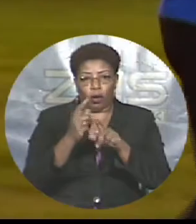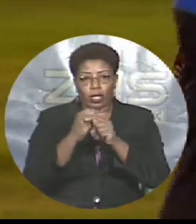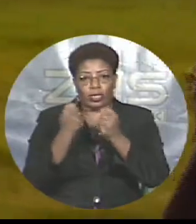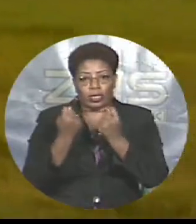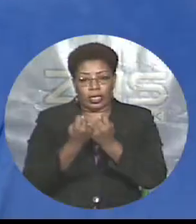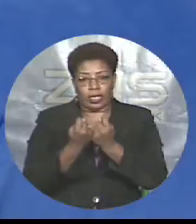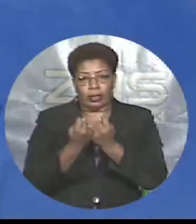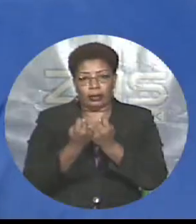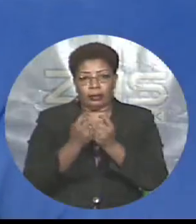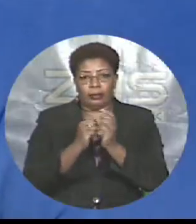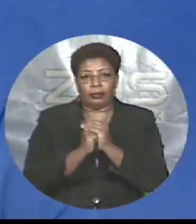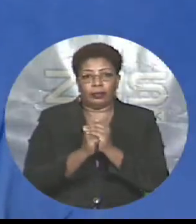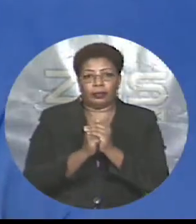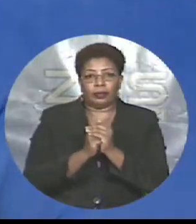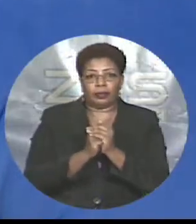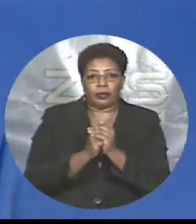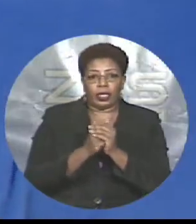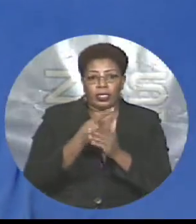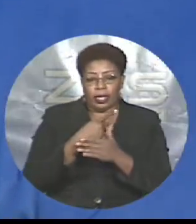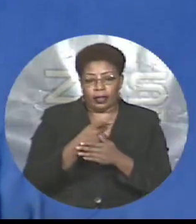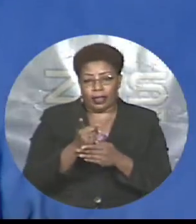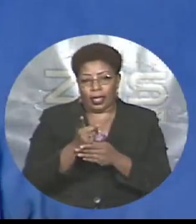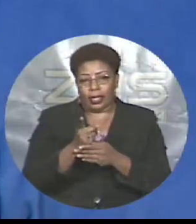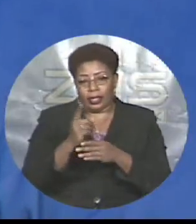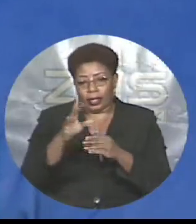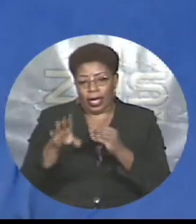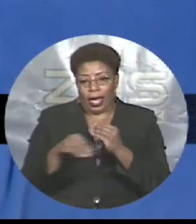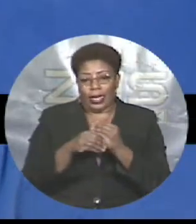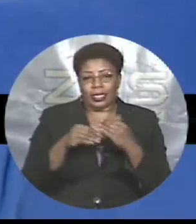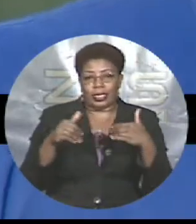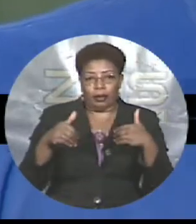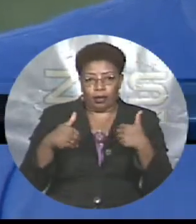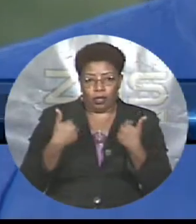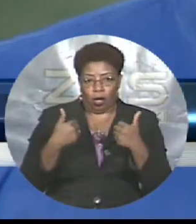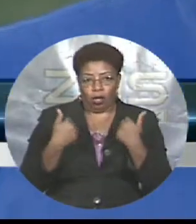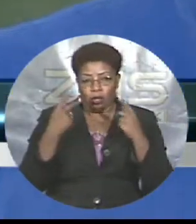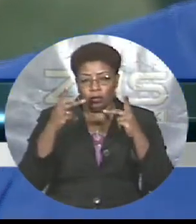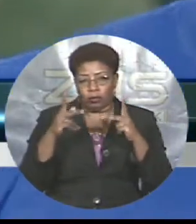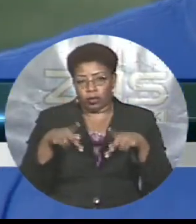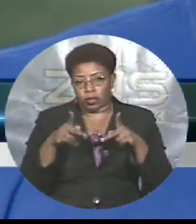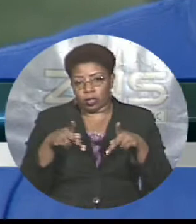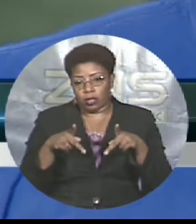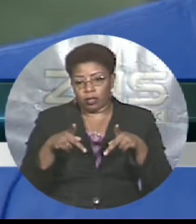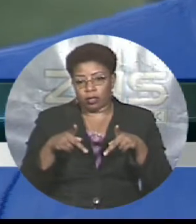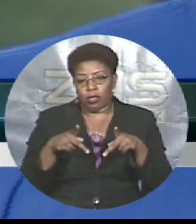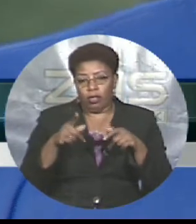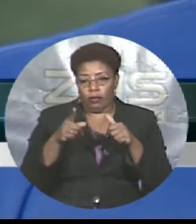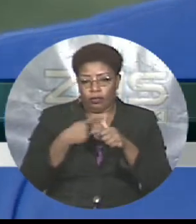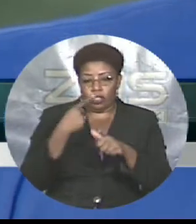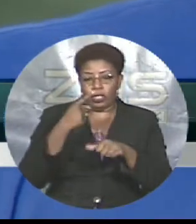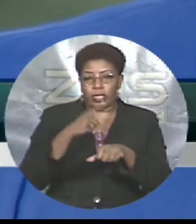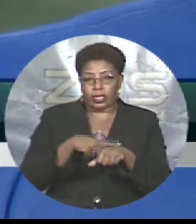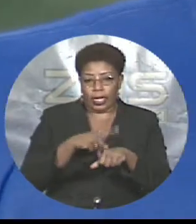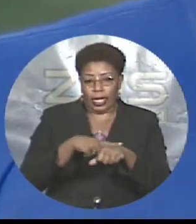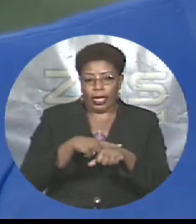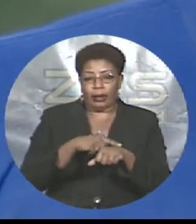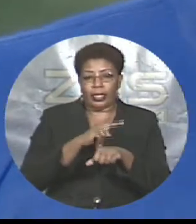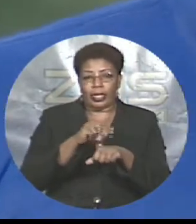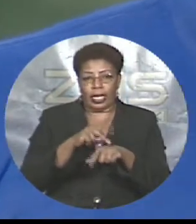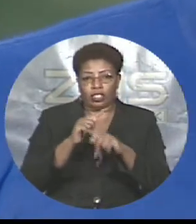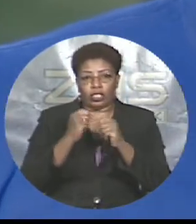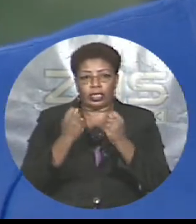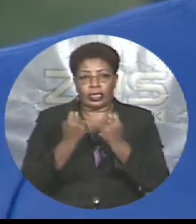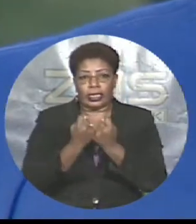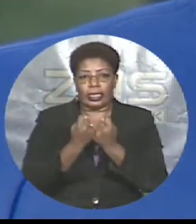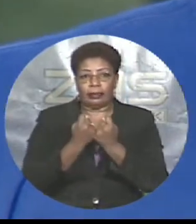can compete. We added some young blood, some first-time fellas to the national team. I think they